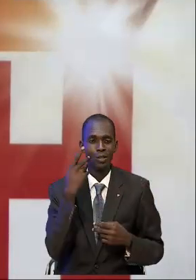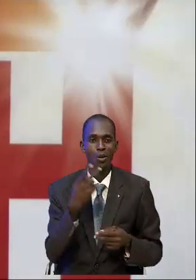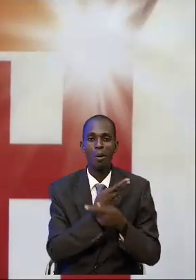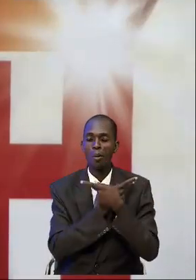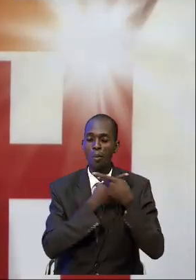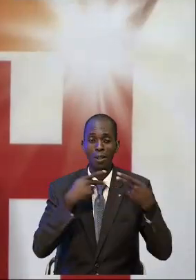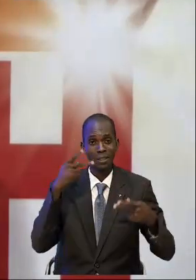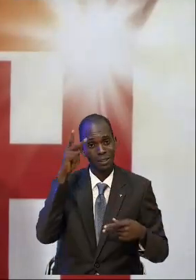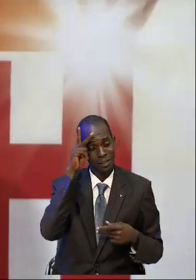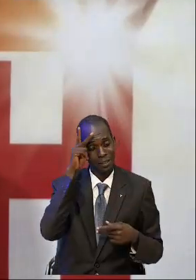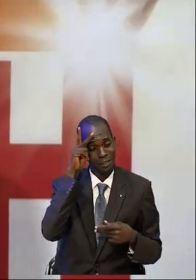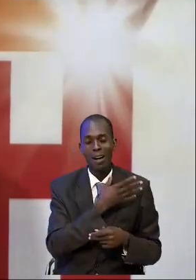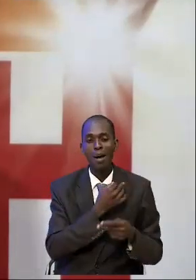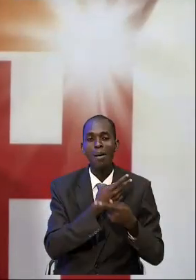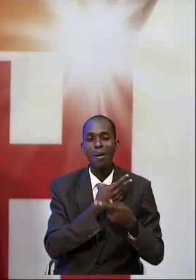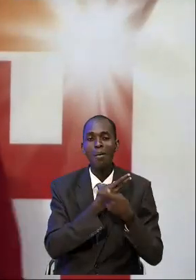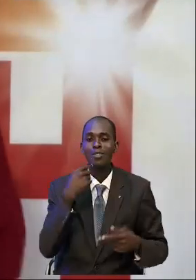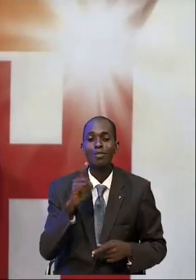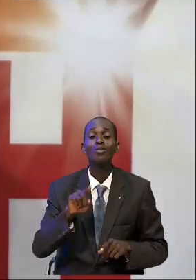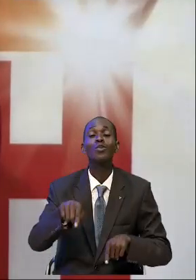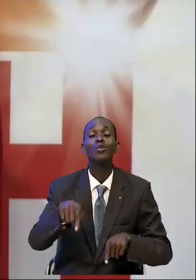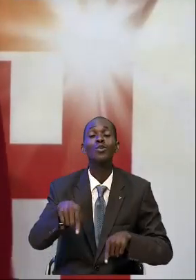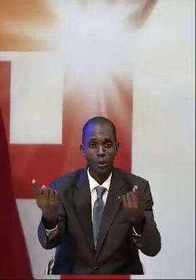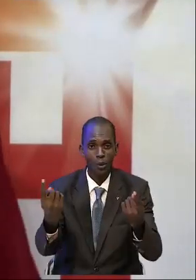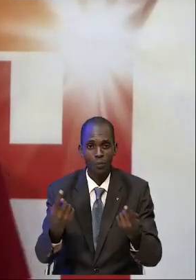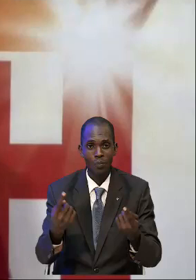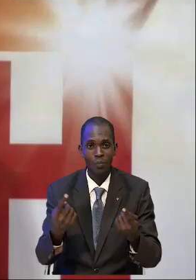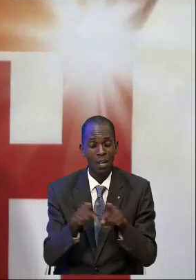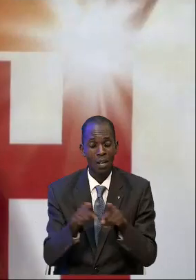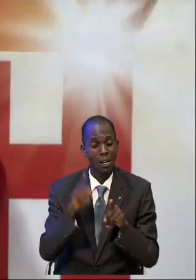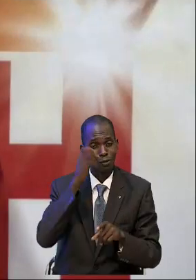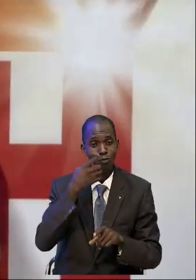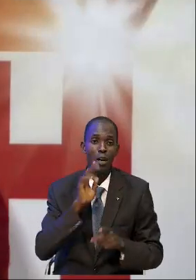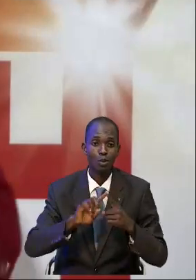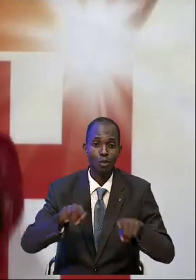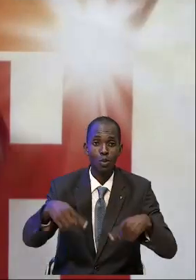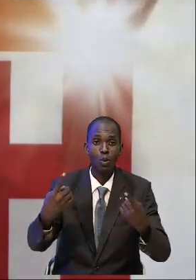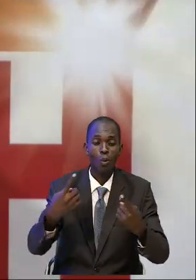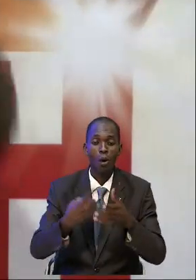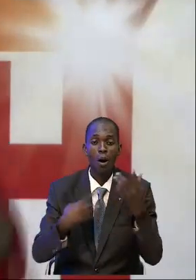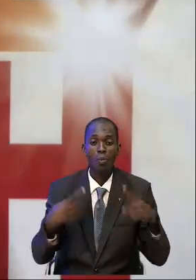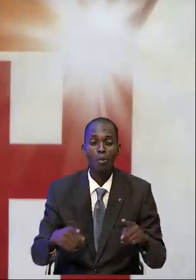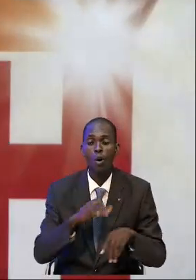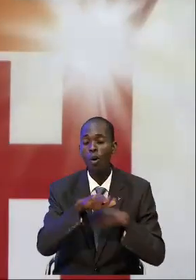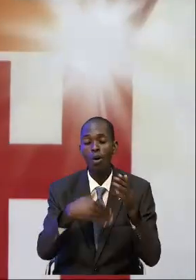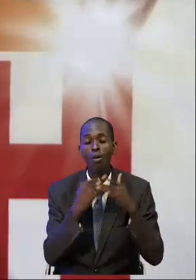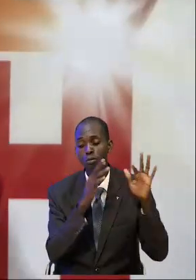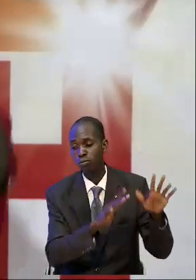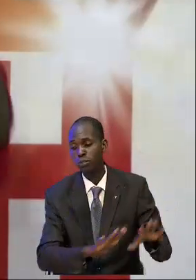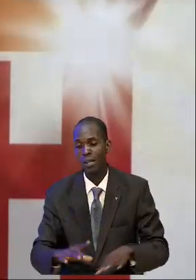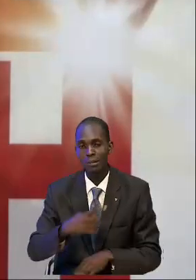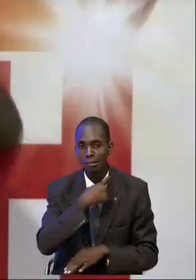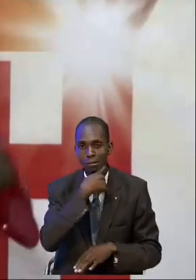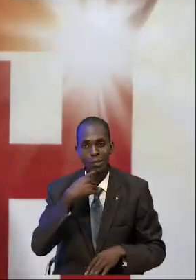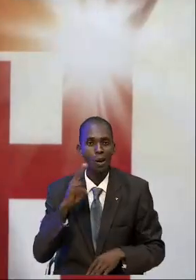behold, when I look at my back, I saw our GS. And he told me, go. As soon as he commanded me,